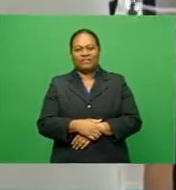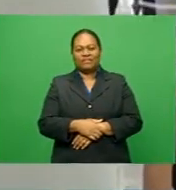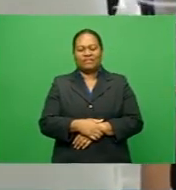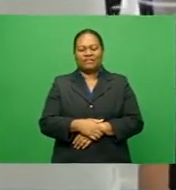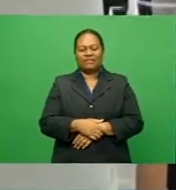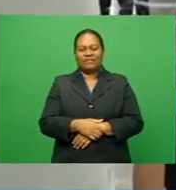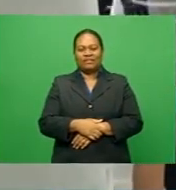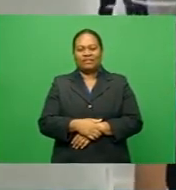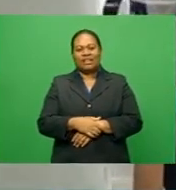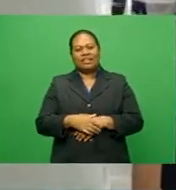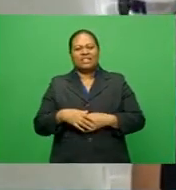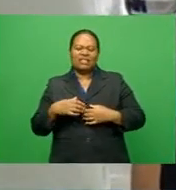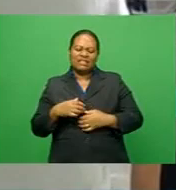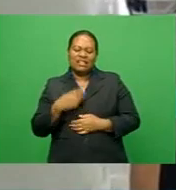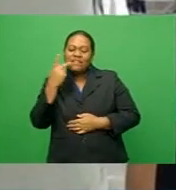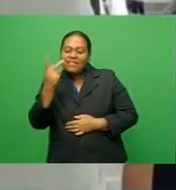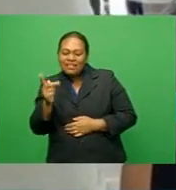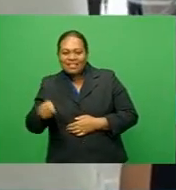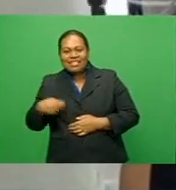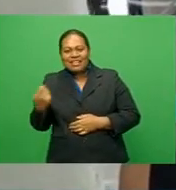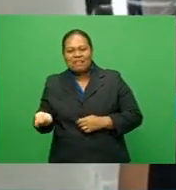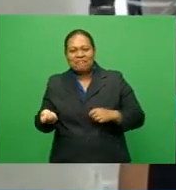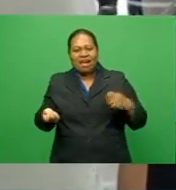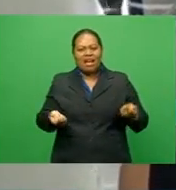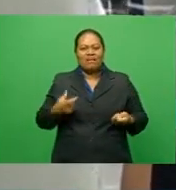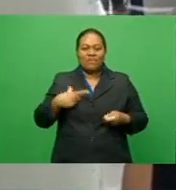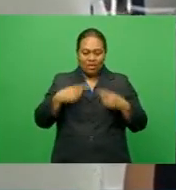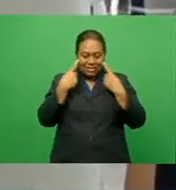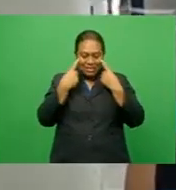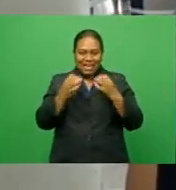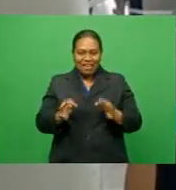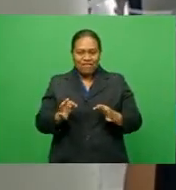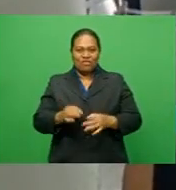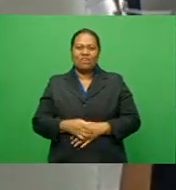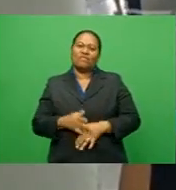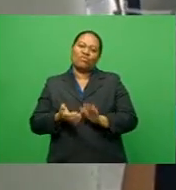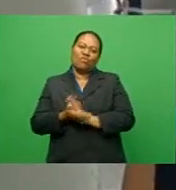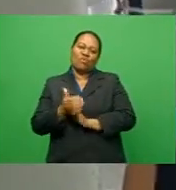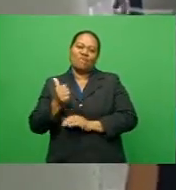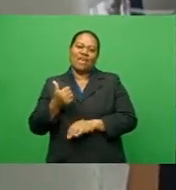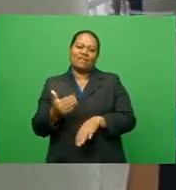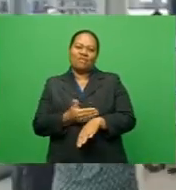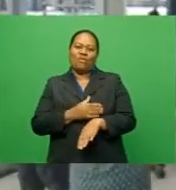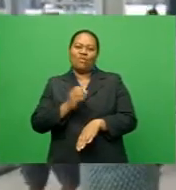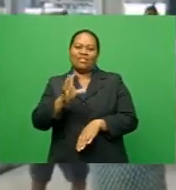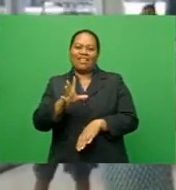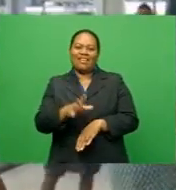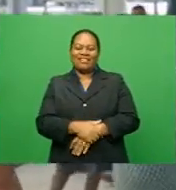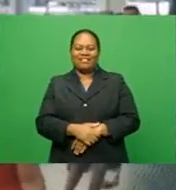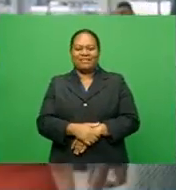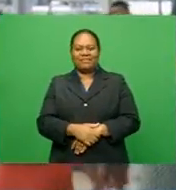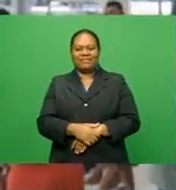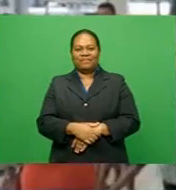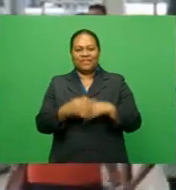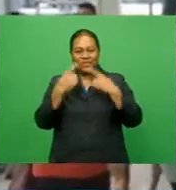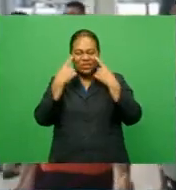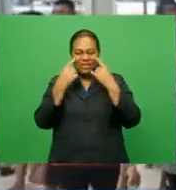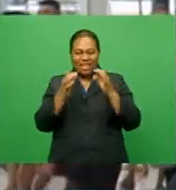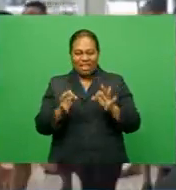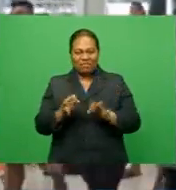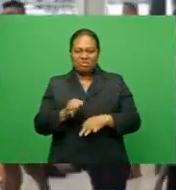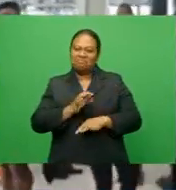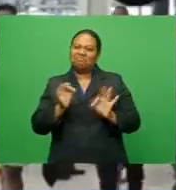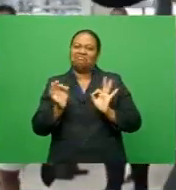We just visited our neighbors. Because of curfew, we had to be back home by 10 p.m. There was a curfew, so we didn't have